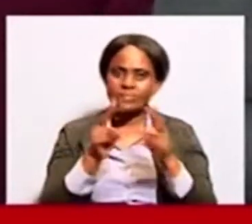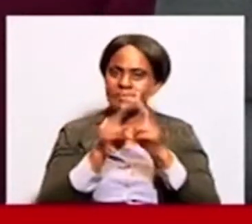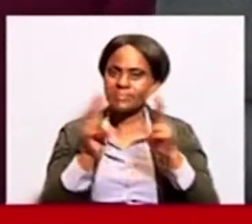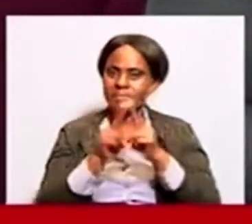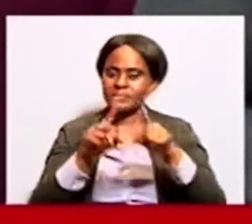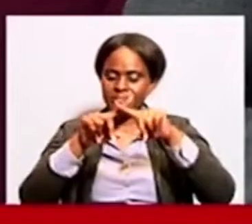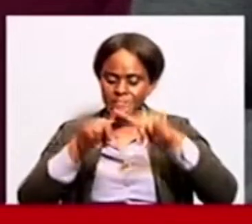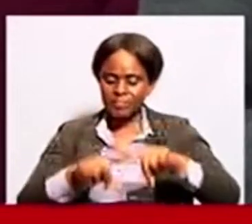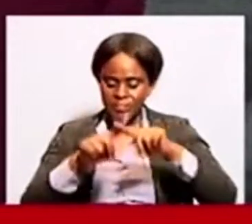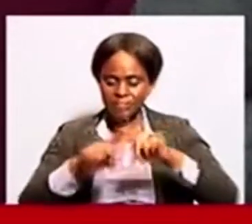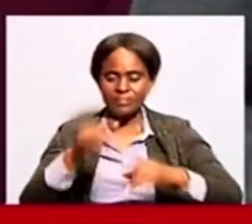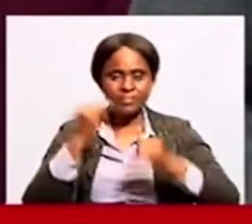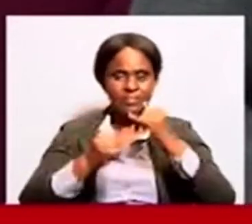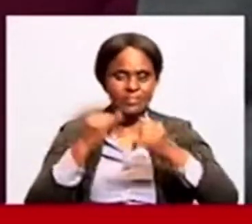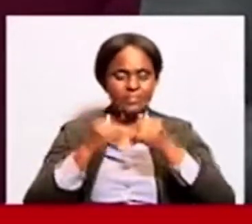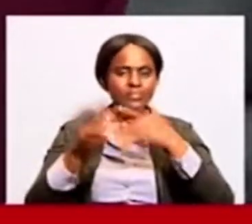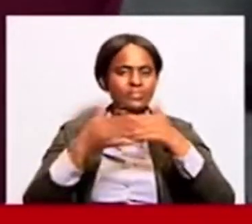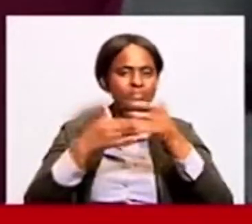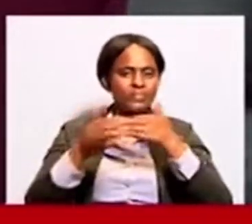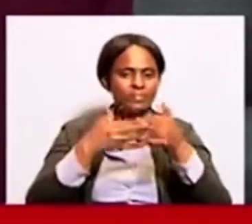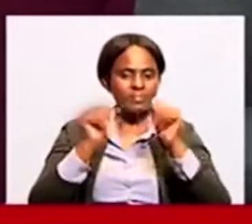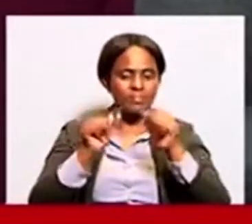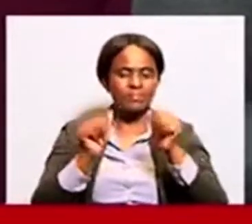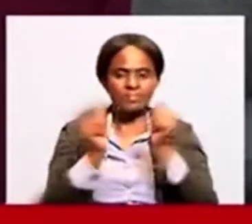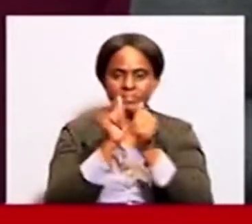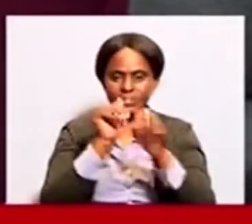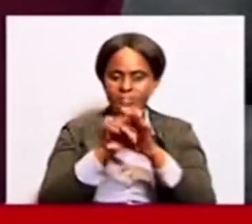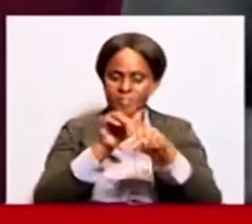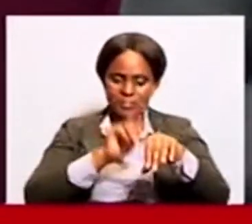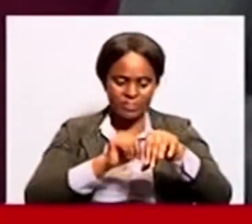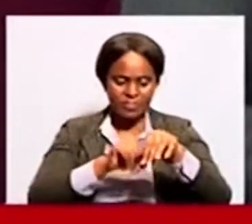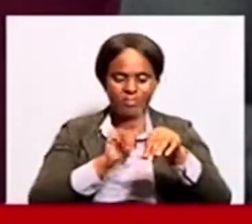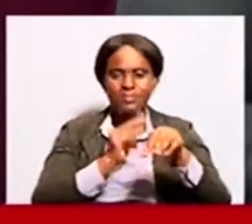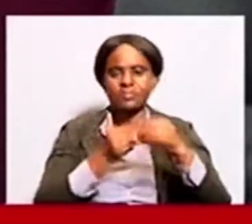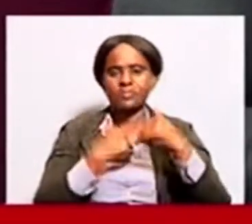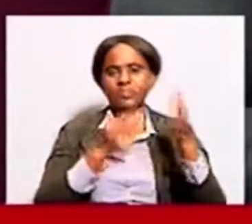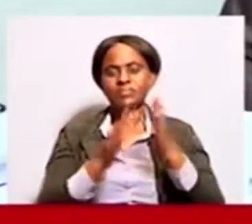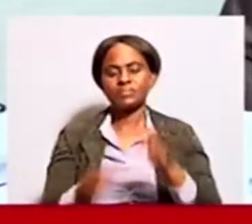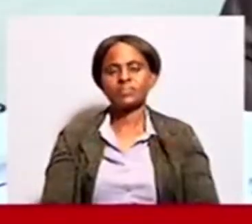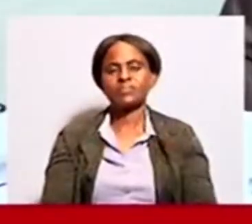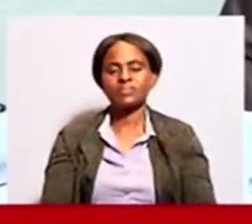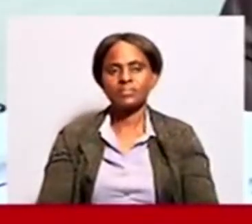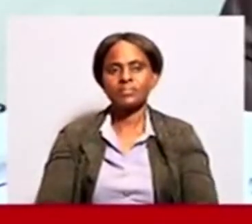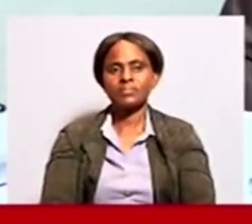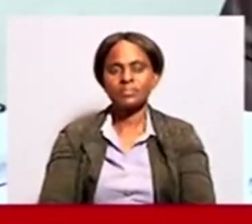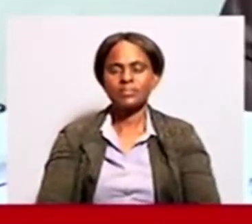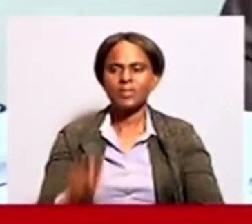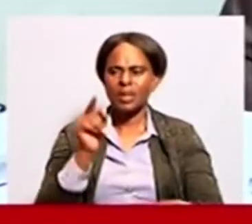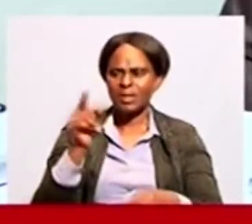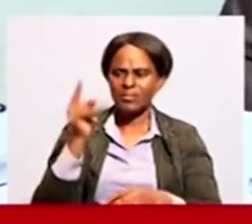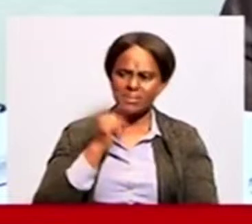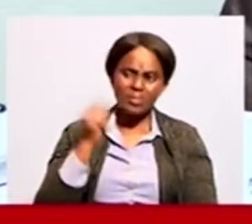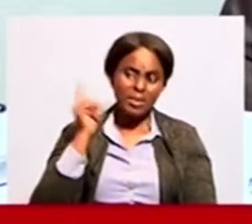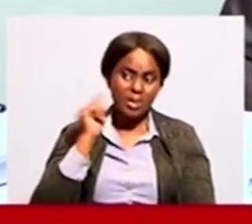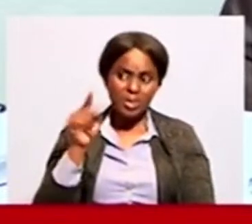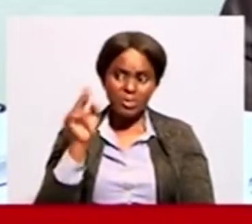could have easily completed within the time we had planned. Did I hear you say you negotiate with the rains?